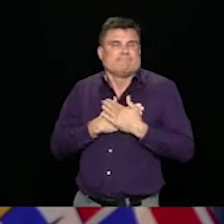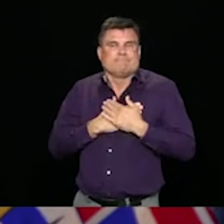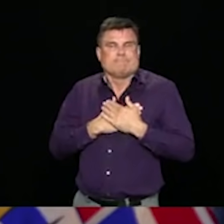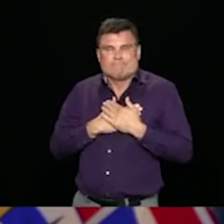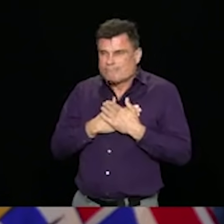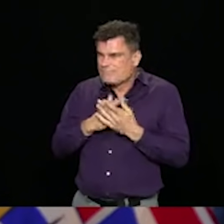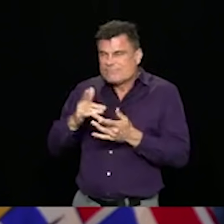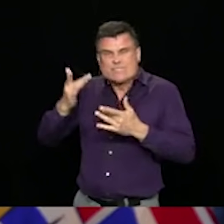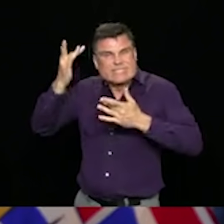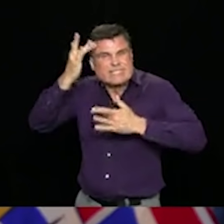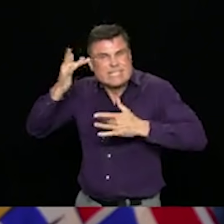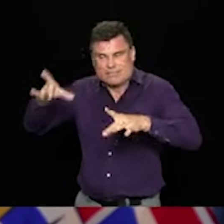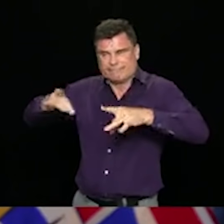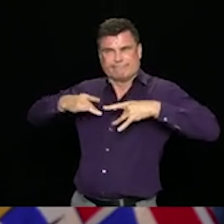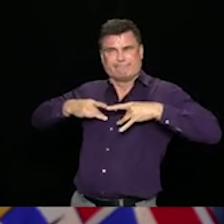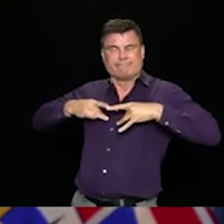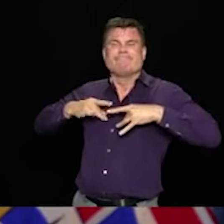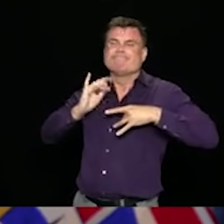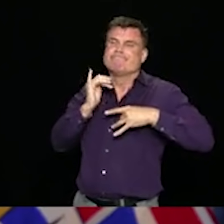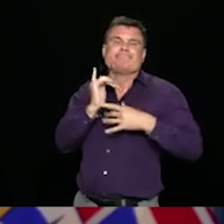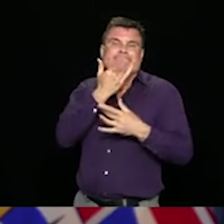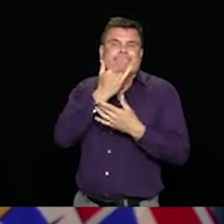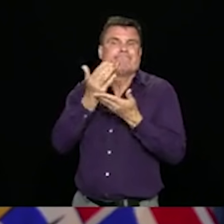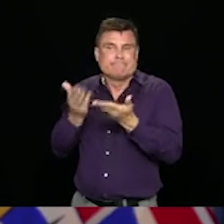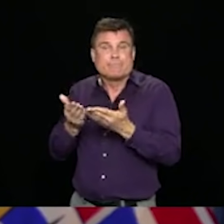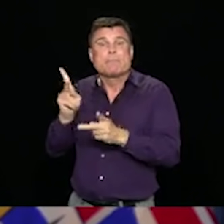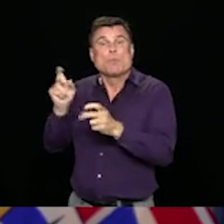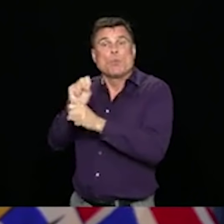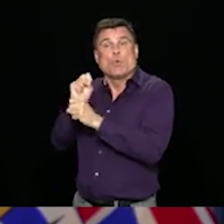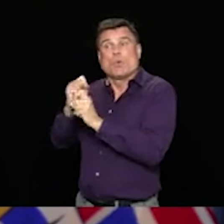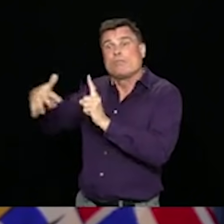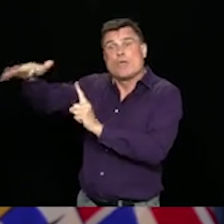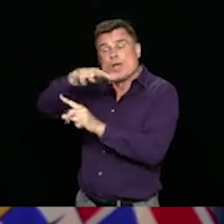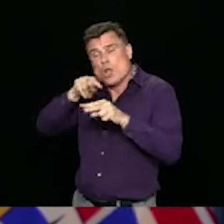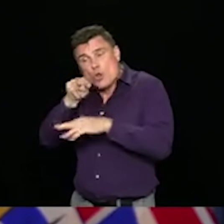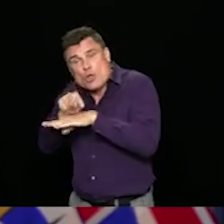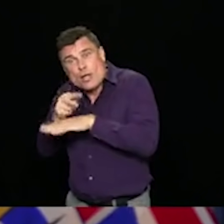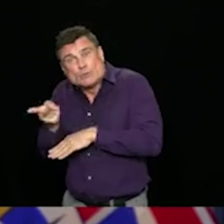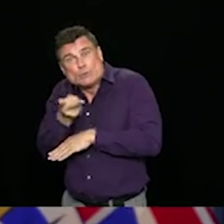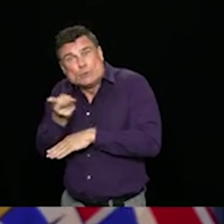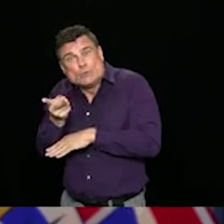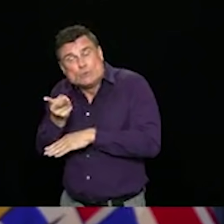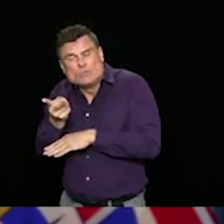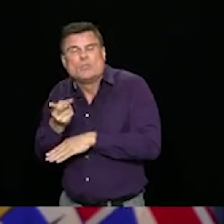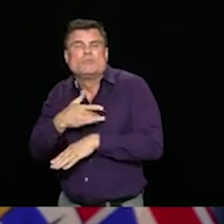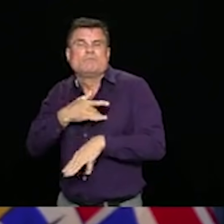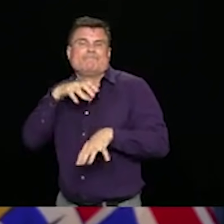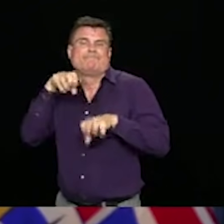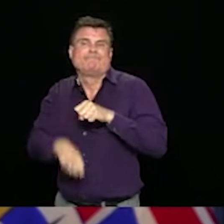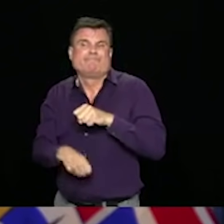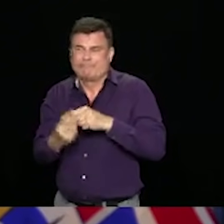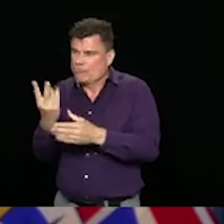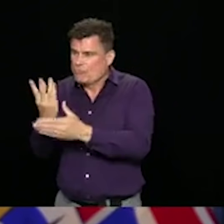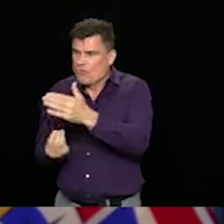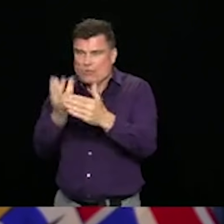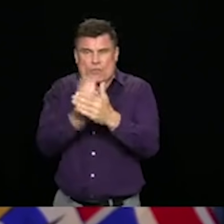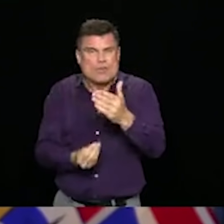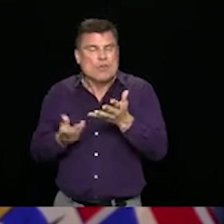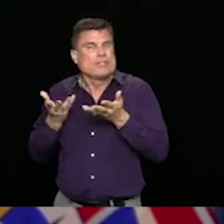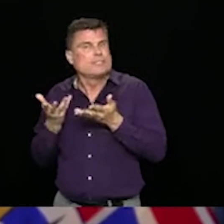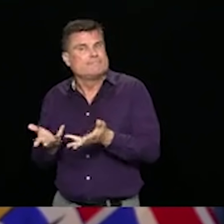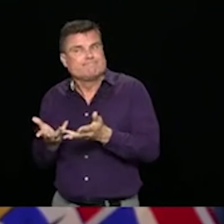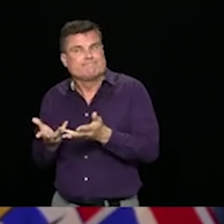to the care teams who are trying so hard to support people, to the families, and to the communities who love these